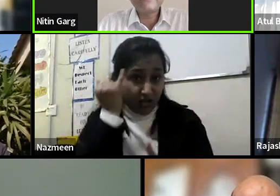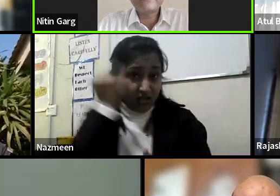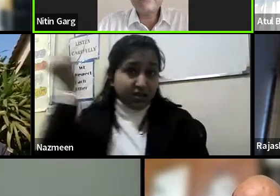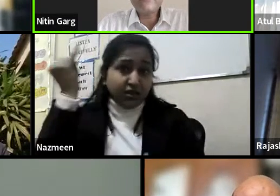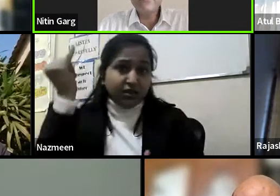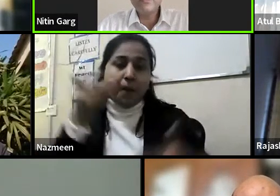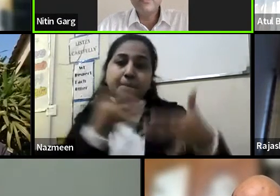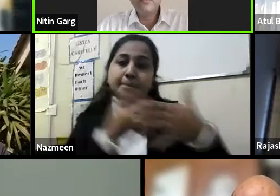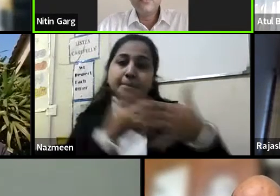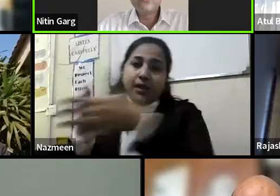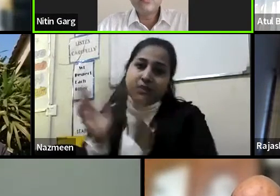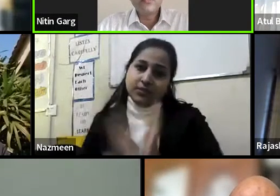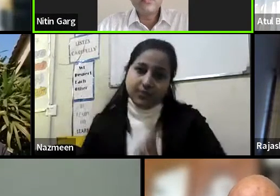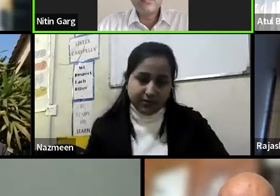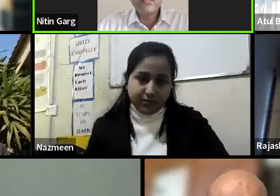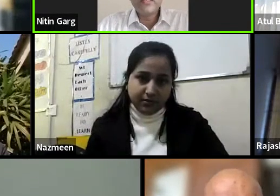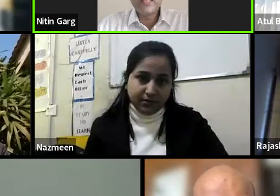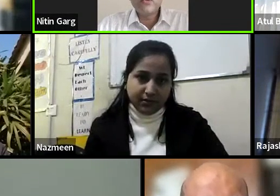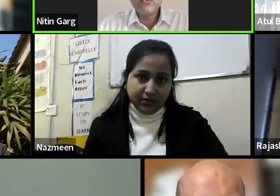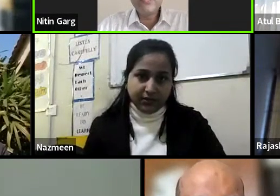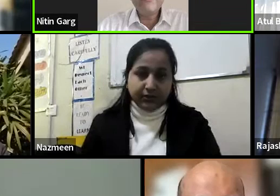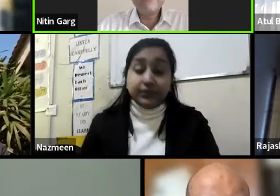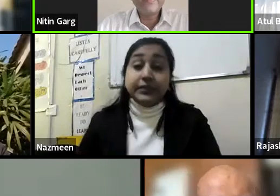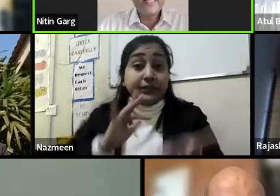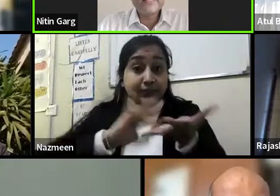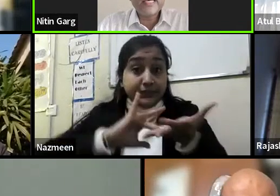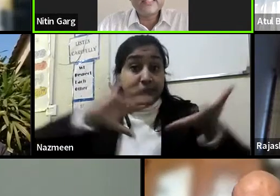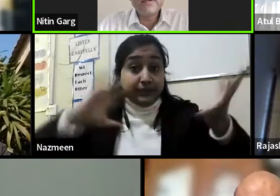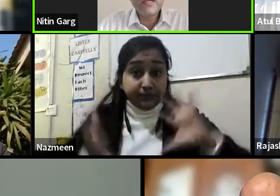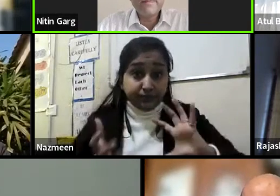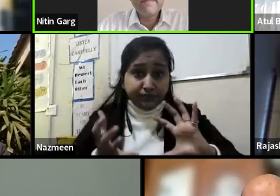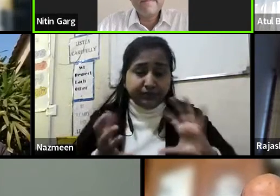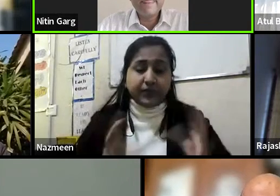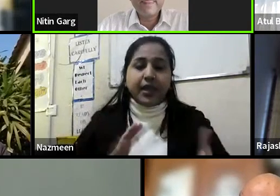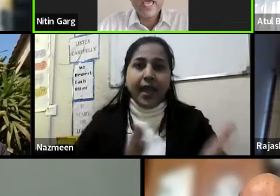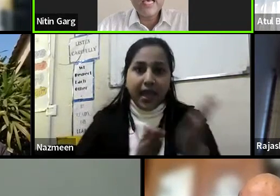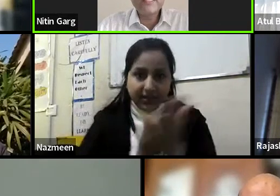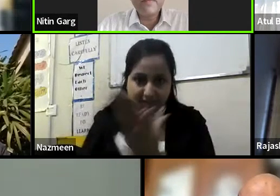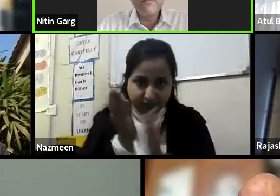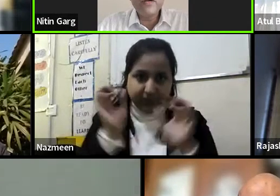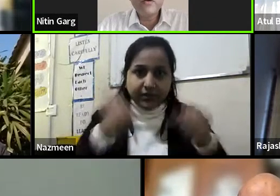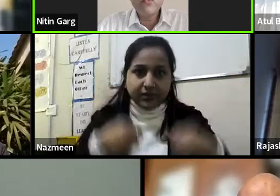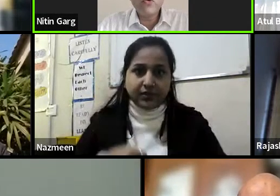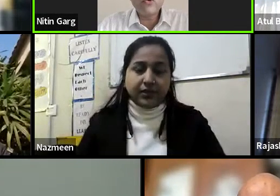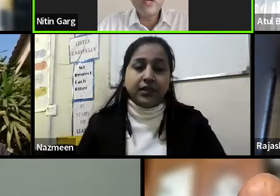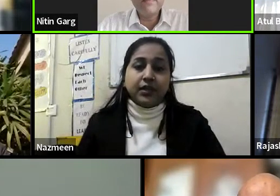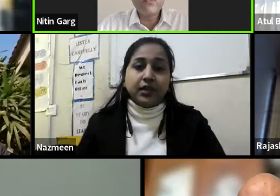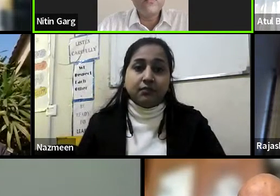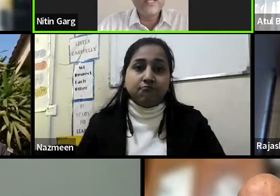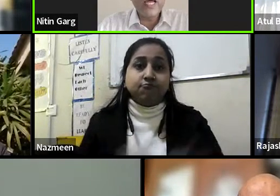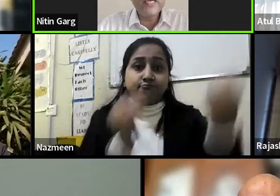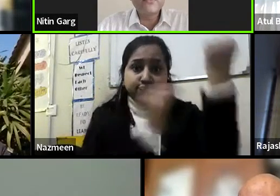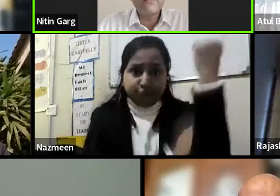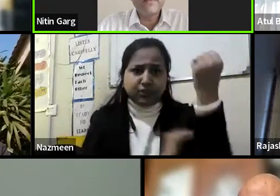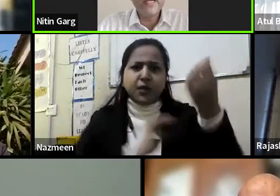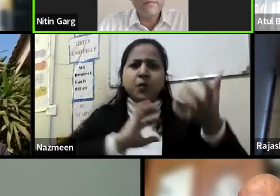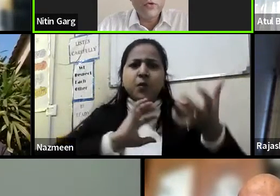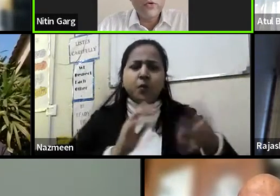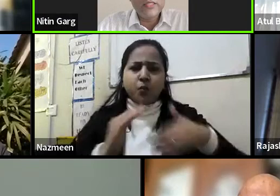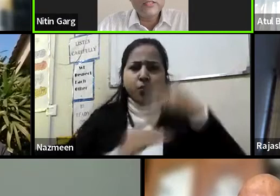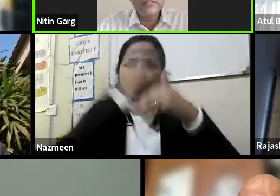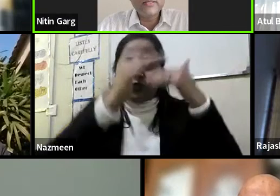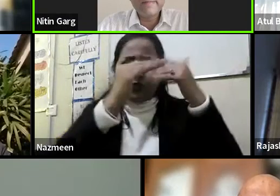barriers. So technology, if made accessible, has the power to not only improve the lives of